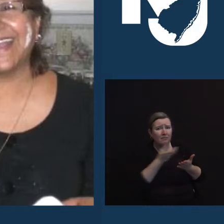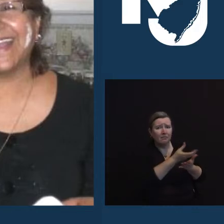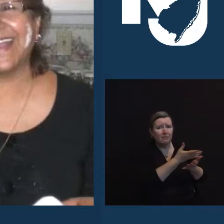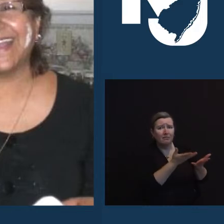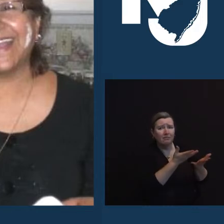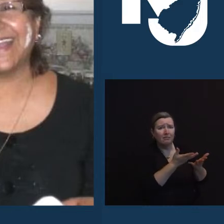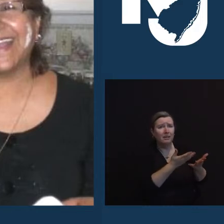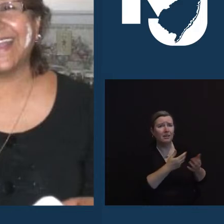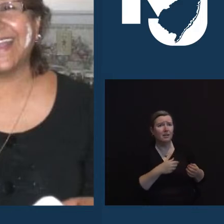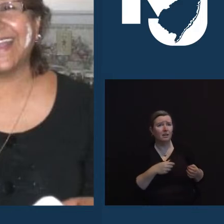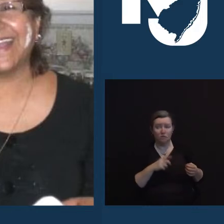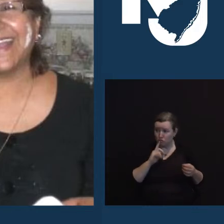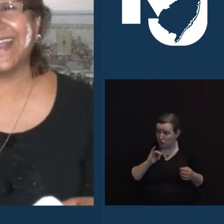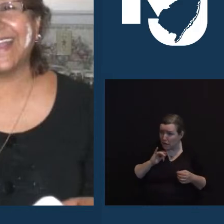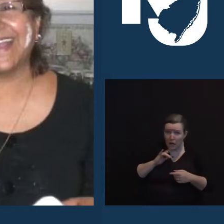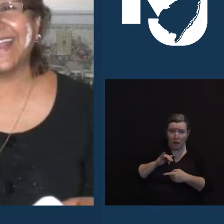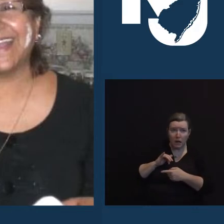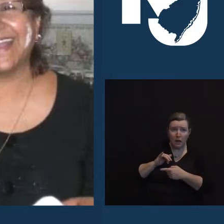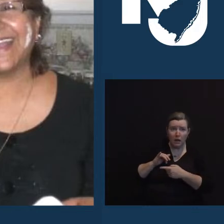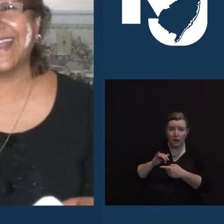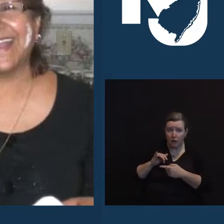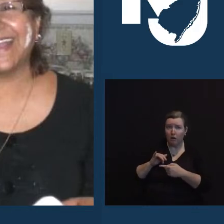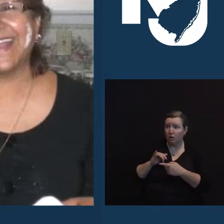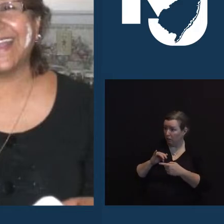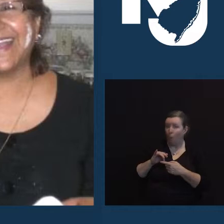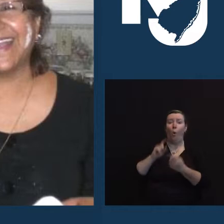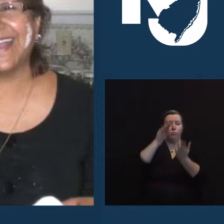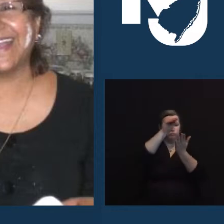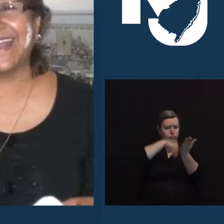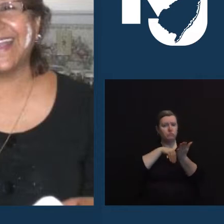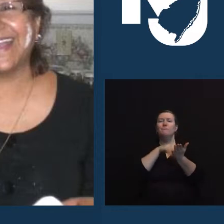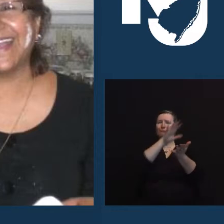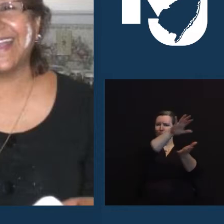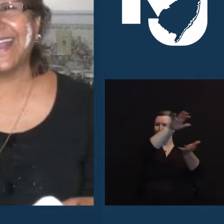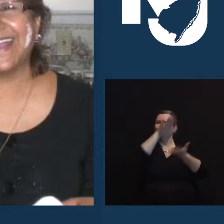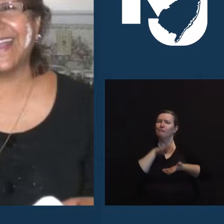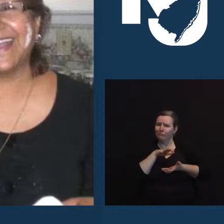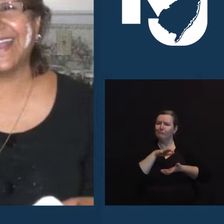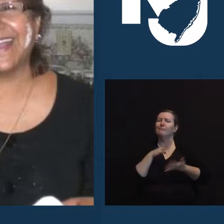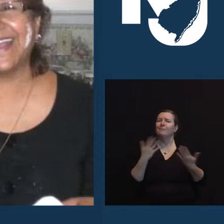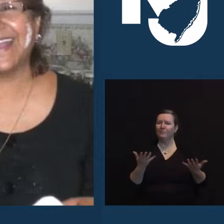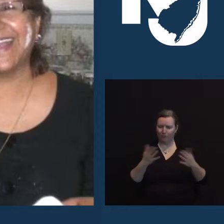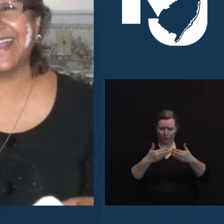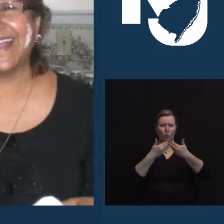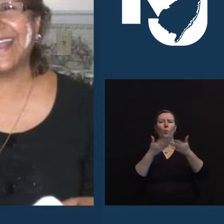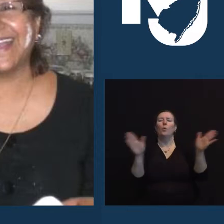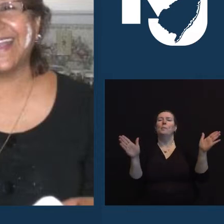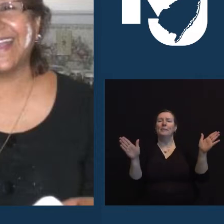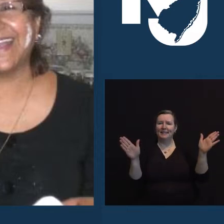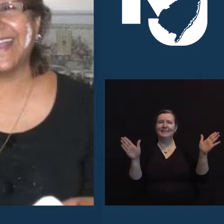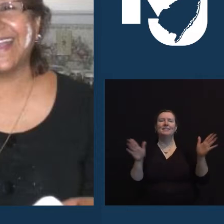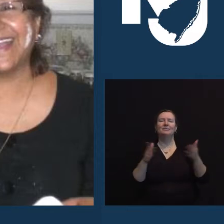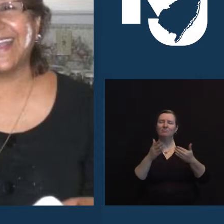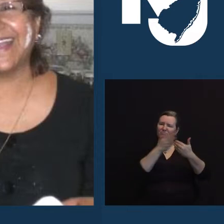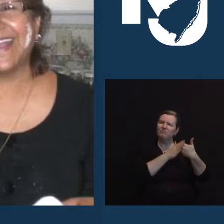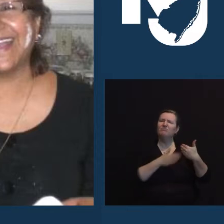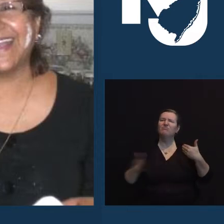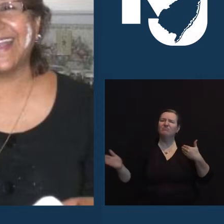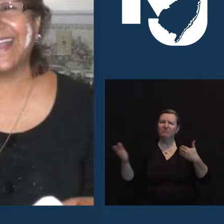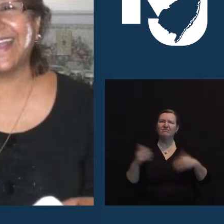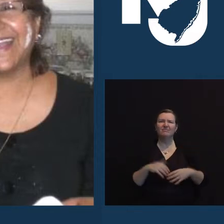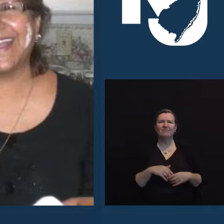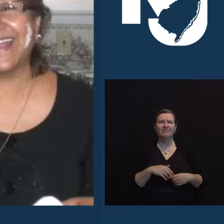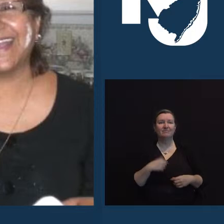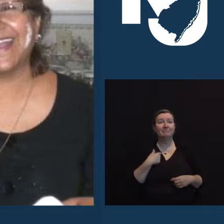ensured their rent is paid so they can focus on better times ahead. I had the opportunity on Monday to catch up with young